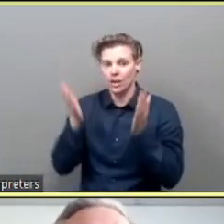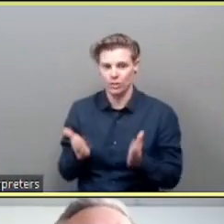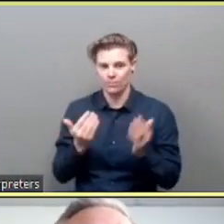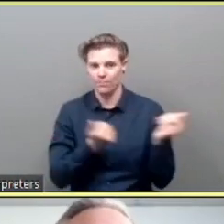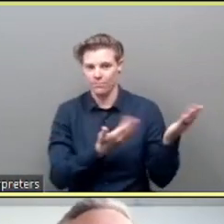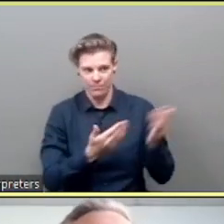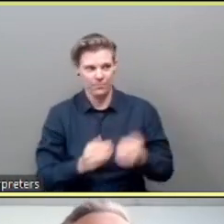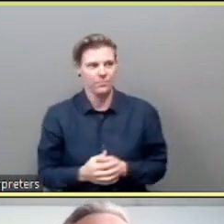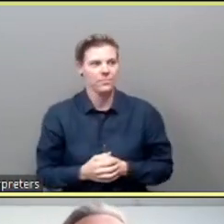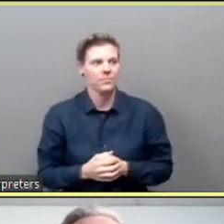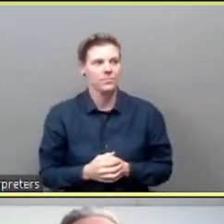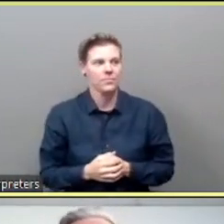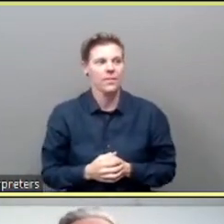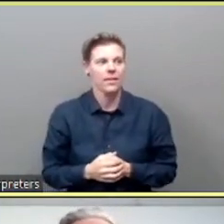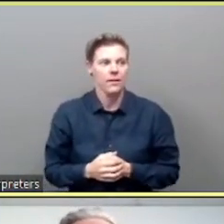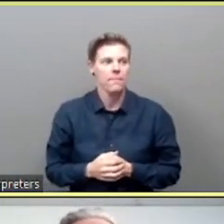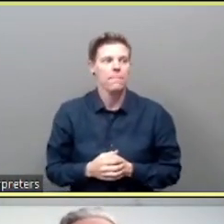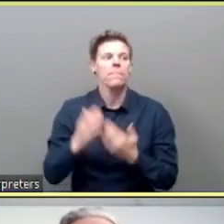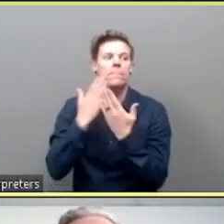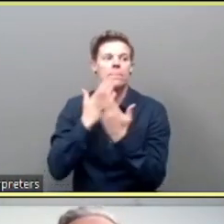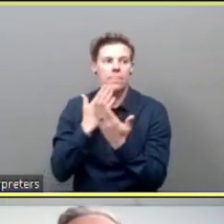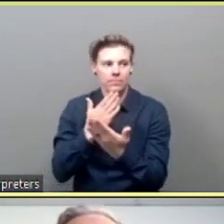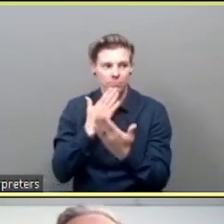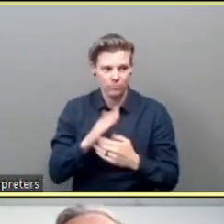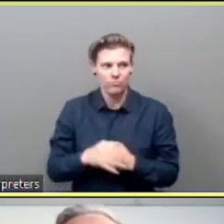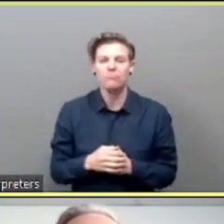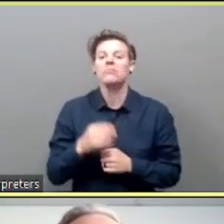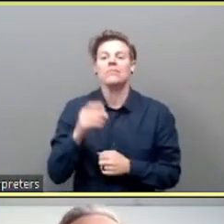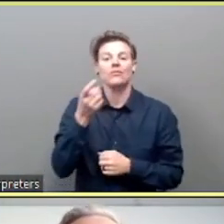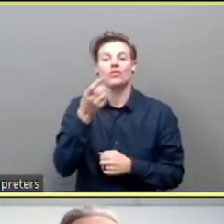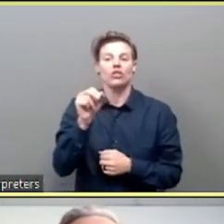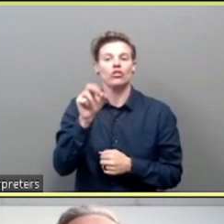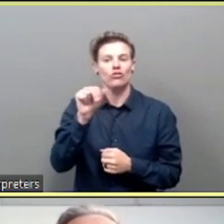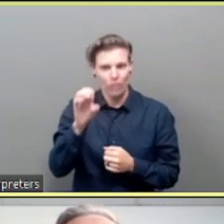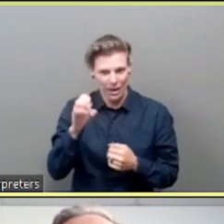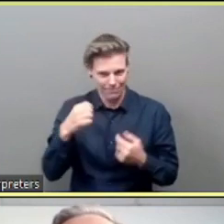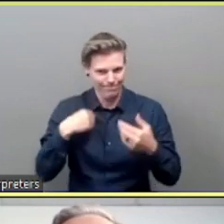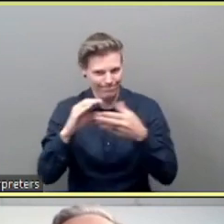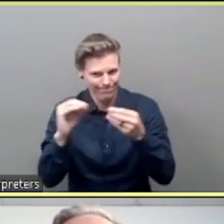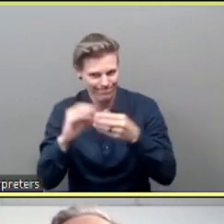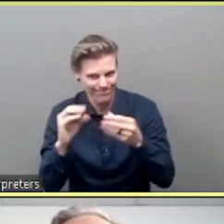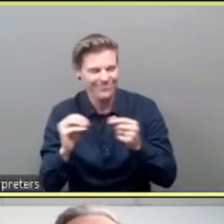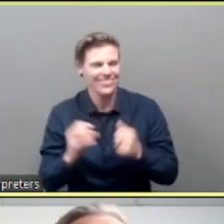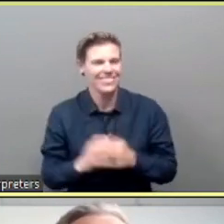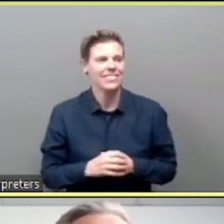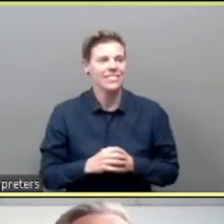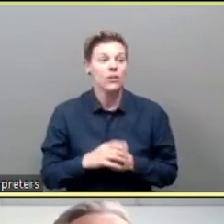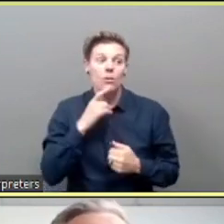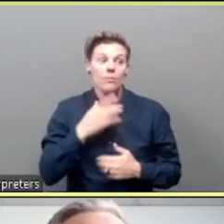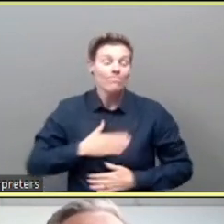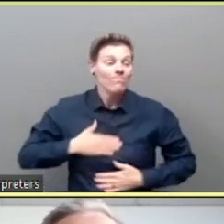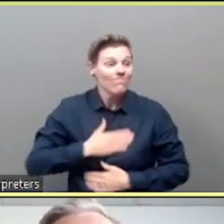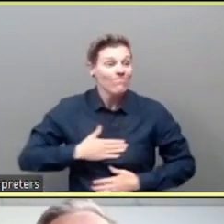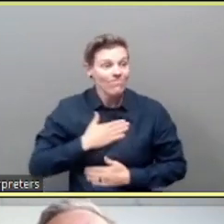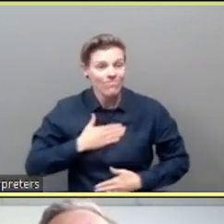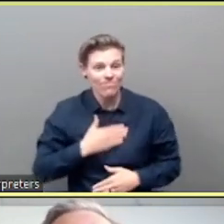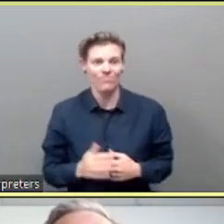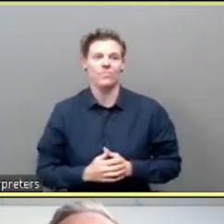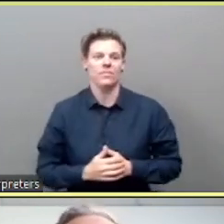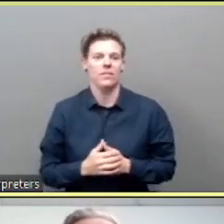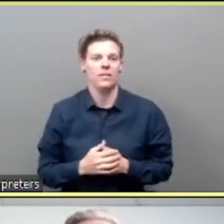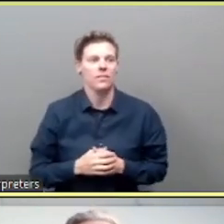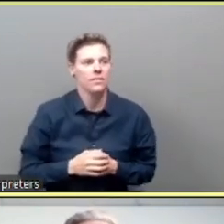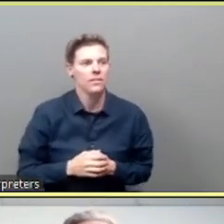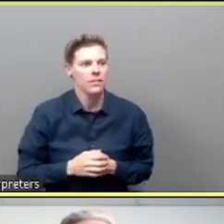So thank you very much, Matt, and we can go on to the next slide, but really appreciate everybody being